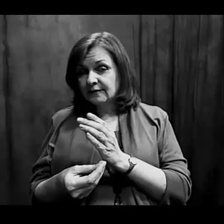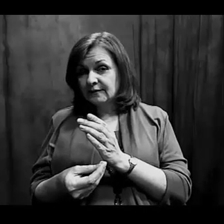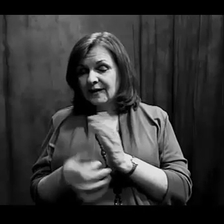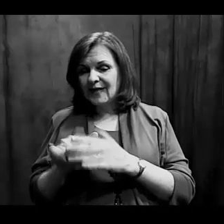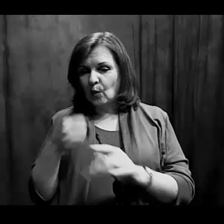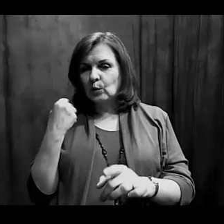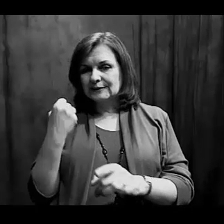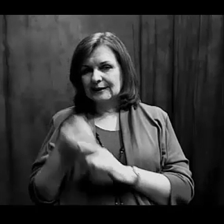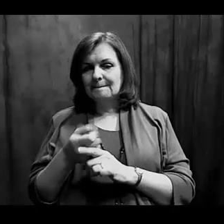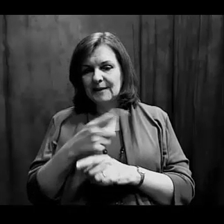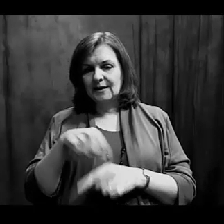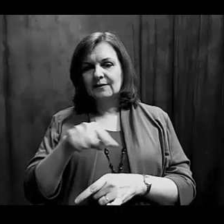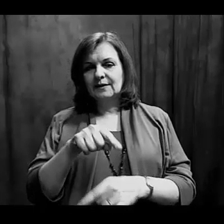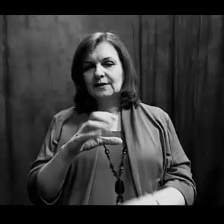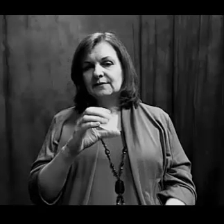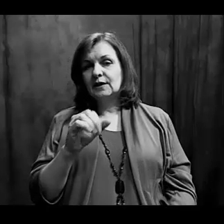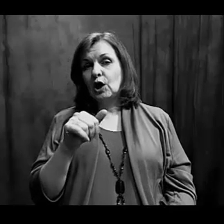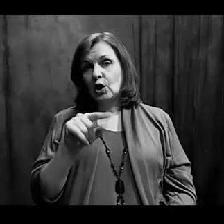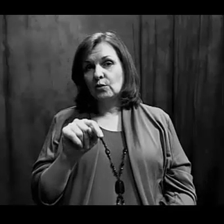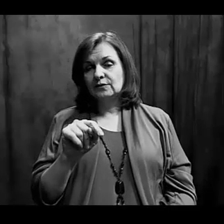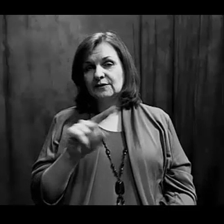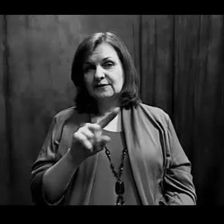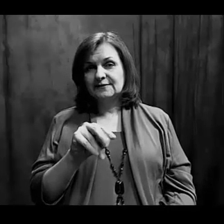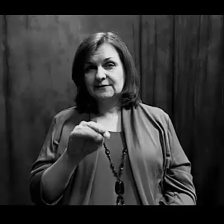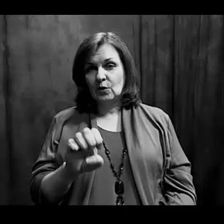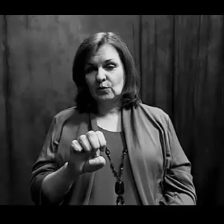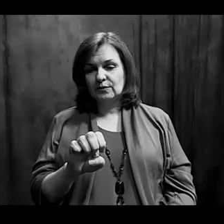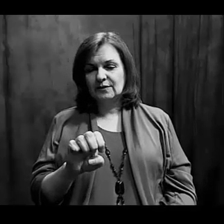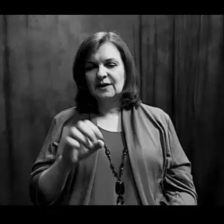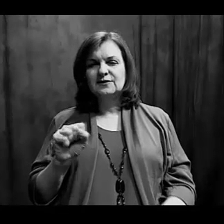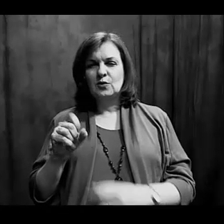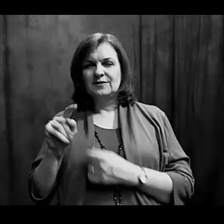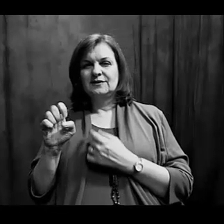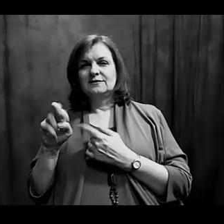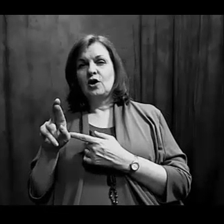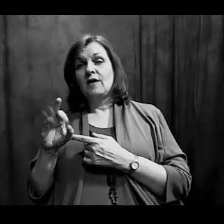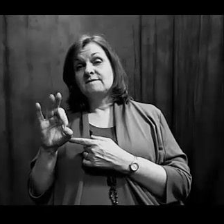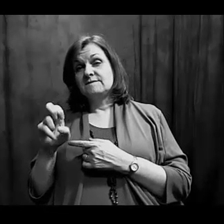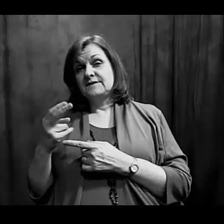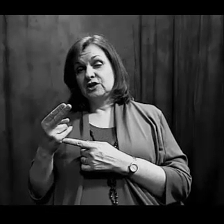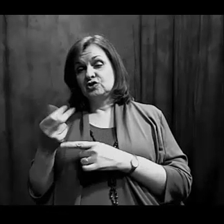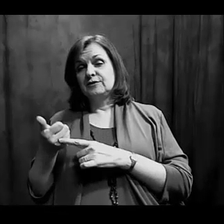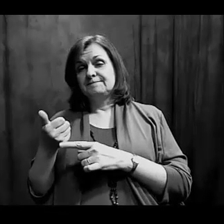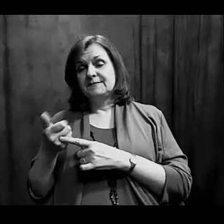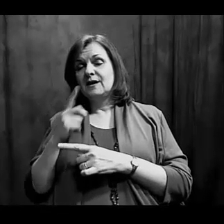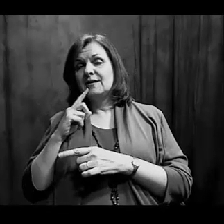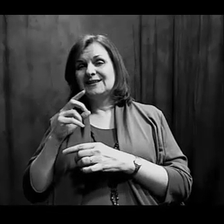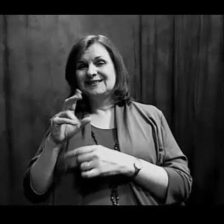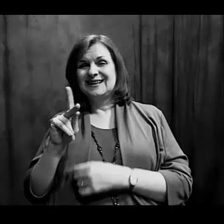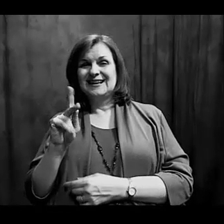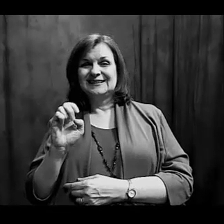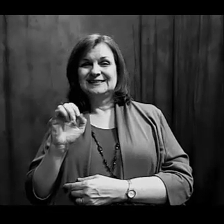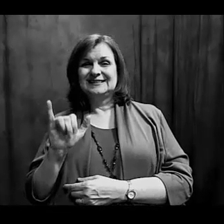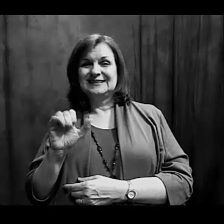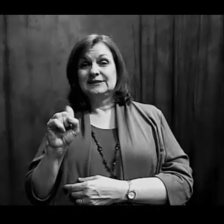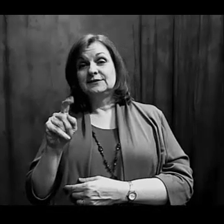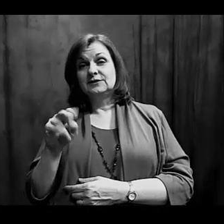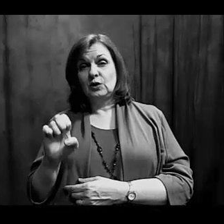would significantly impact these coastal zones. It's what we consider a keystone